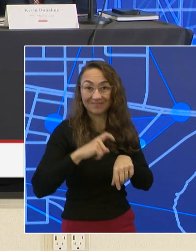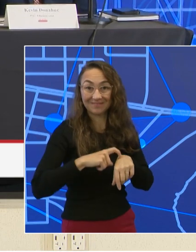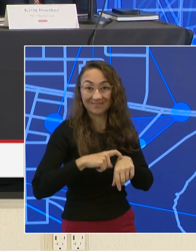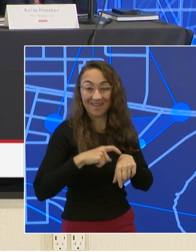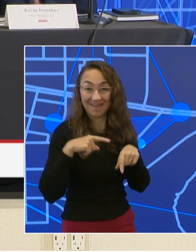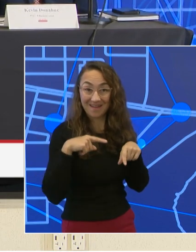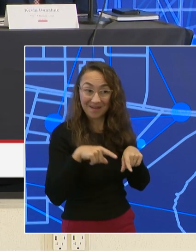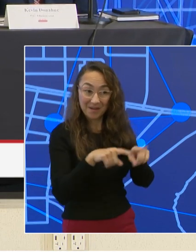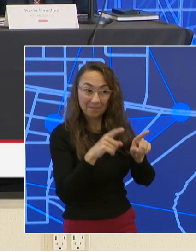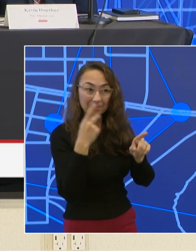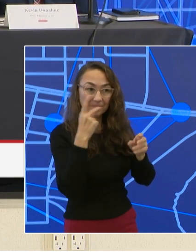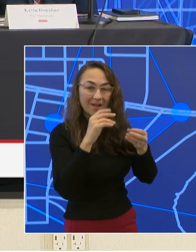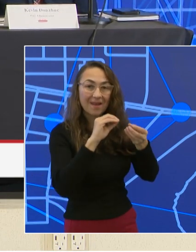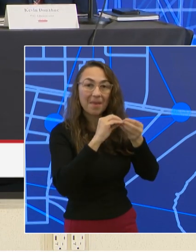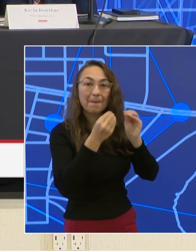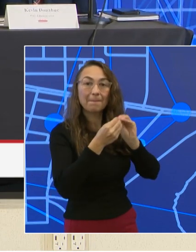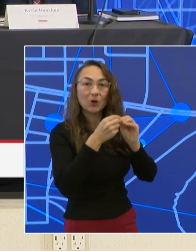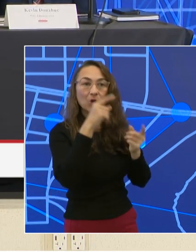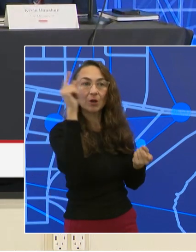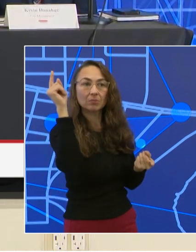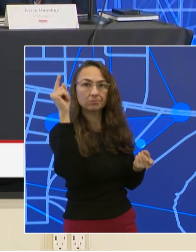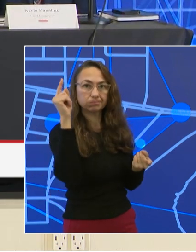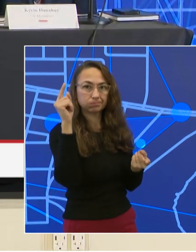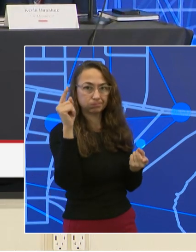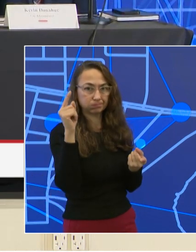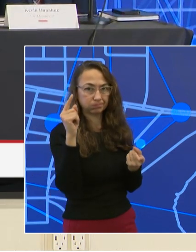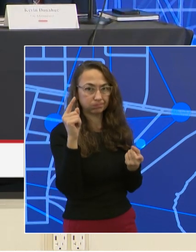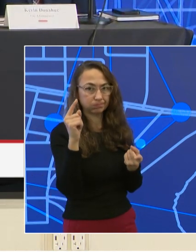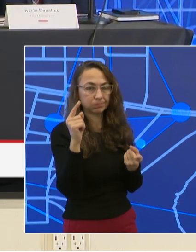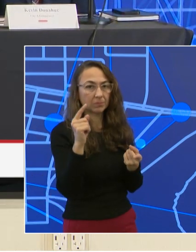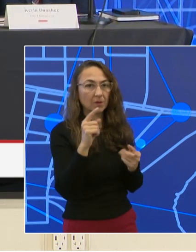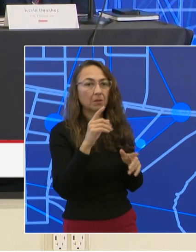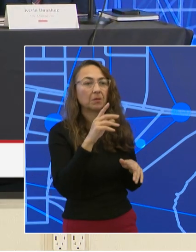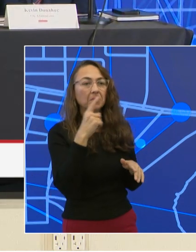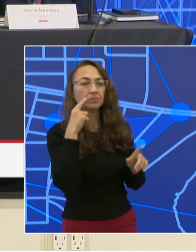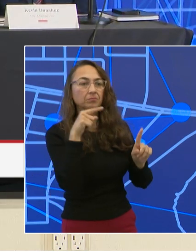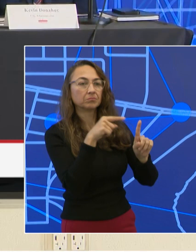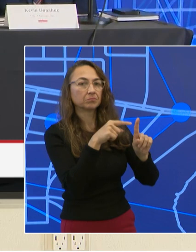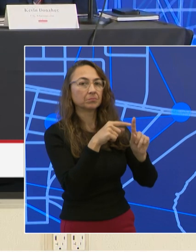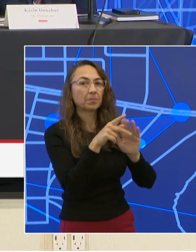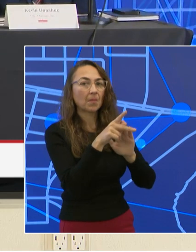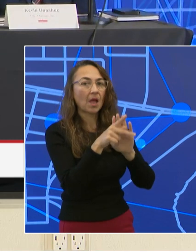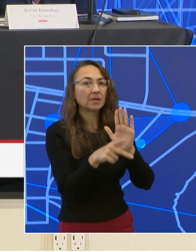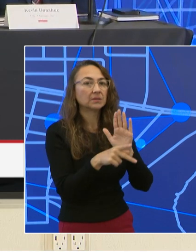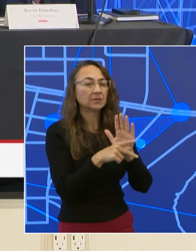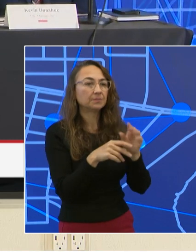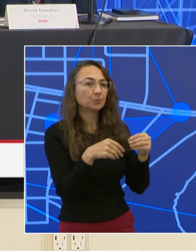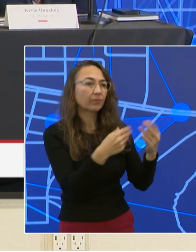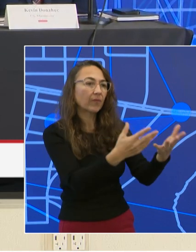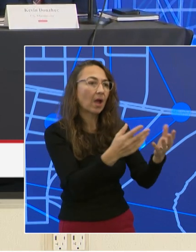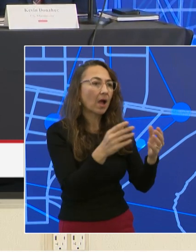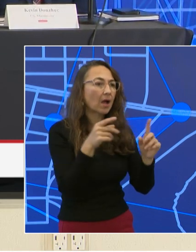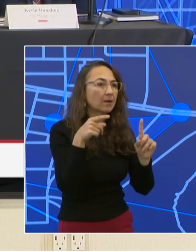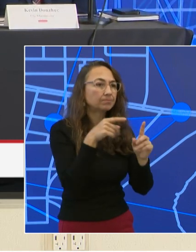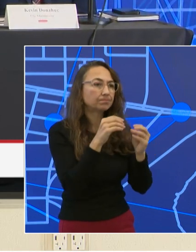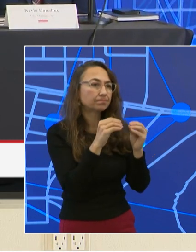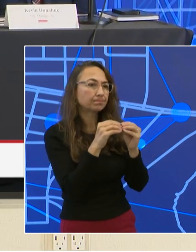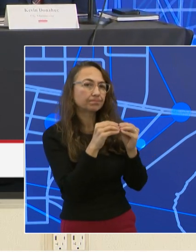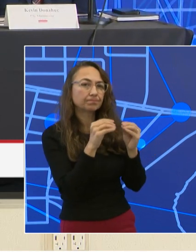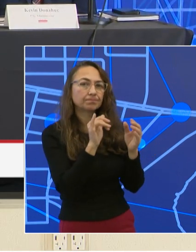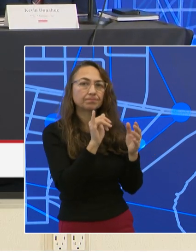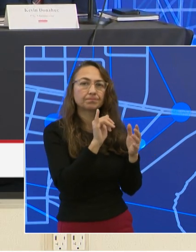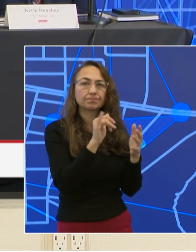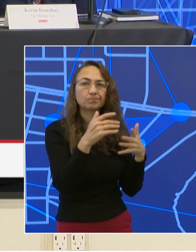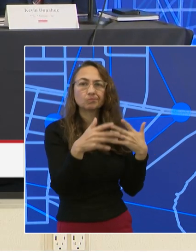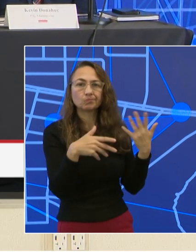the summer months as well as during the school time. But I think policy has given us a little bit more teeth, if you will,